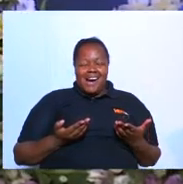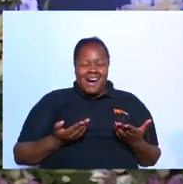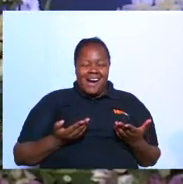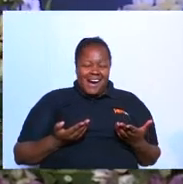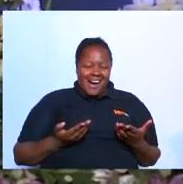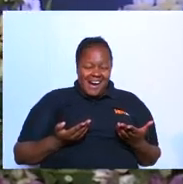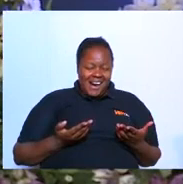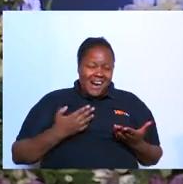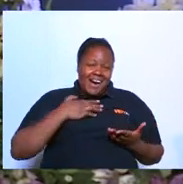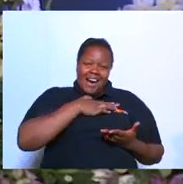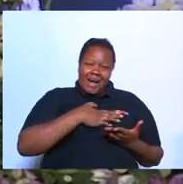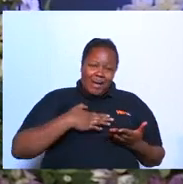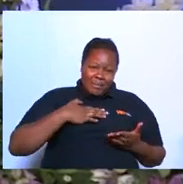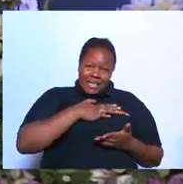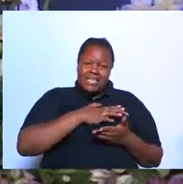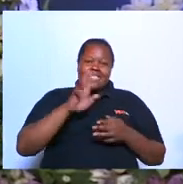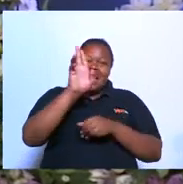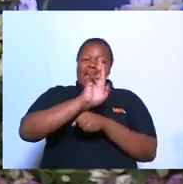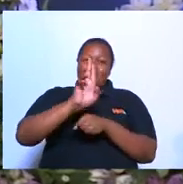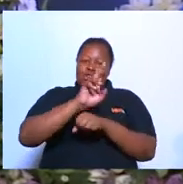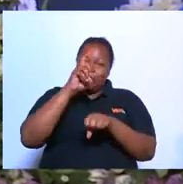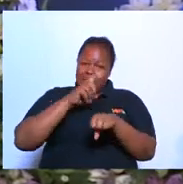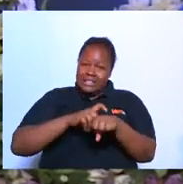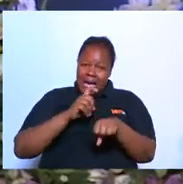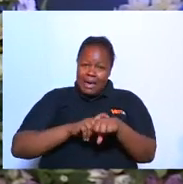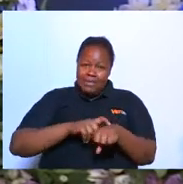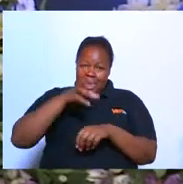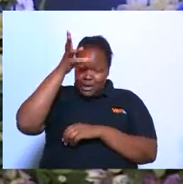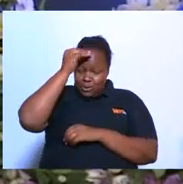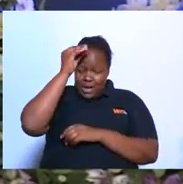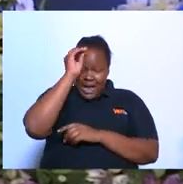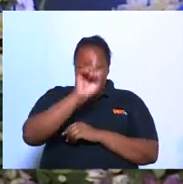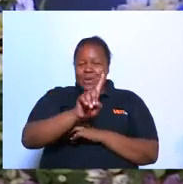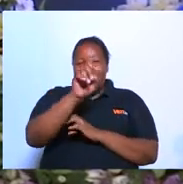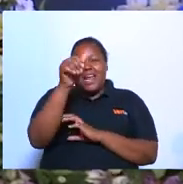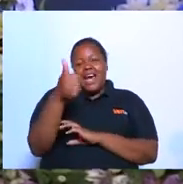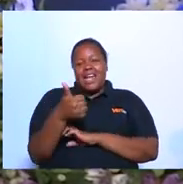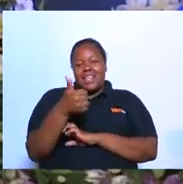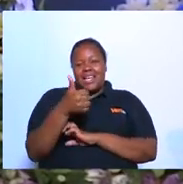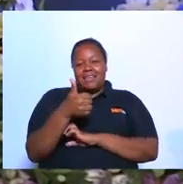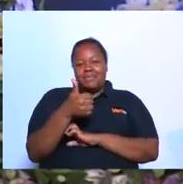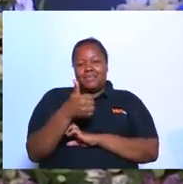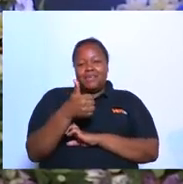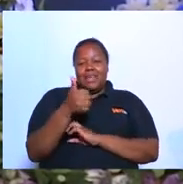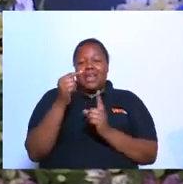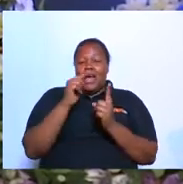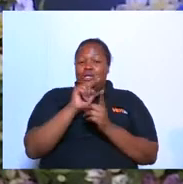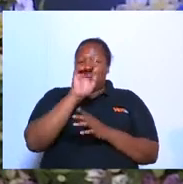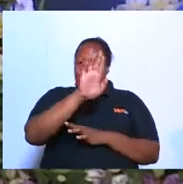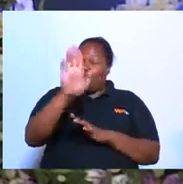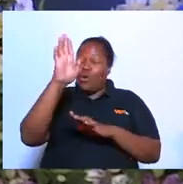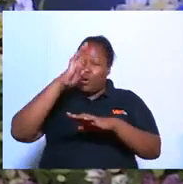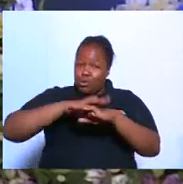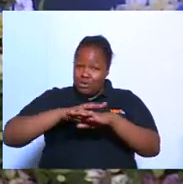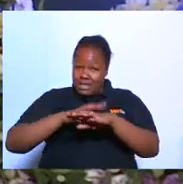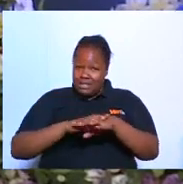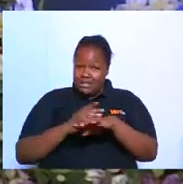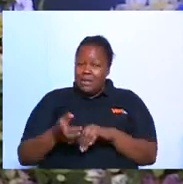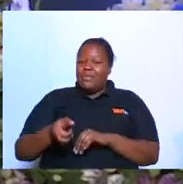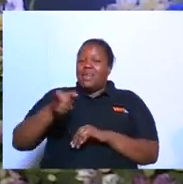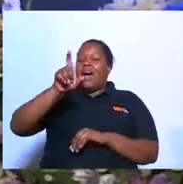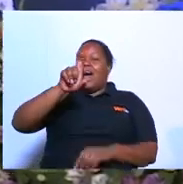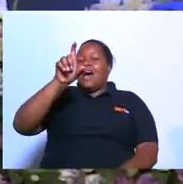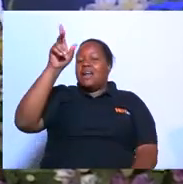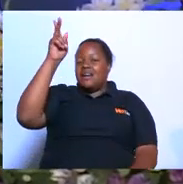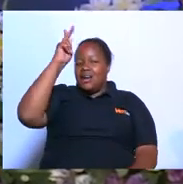take time to start each other to your goodness add